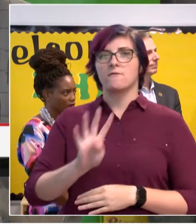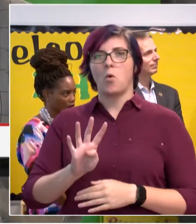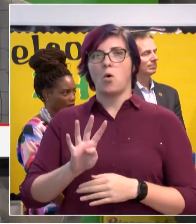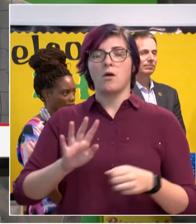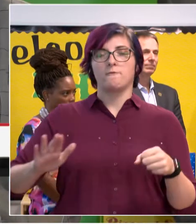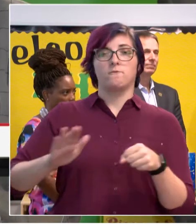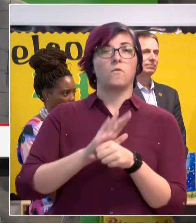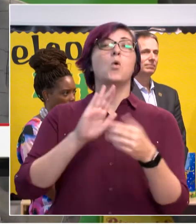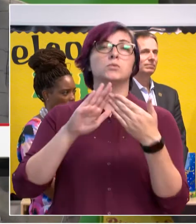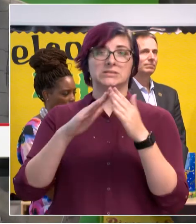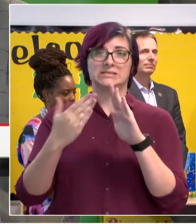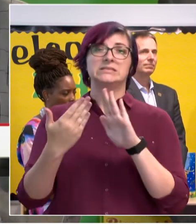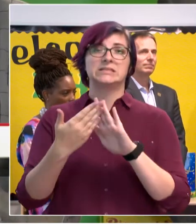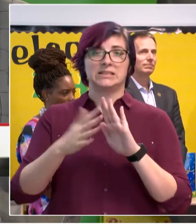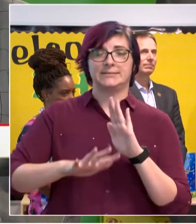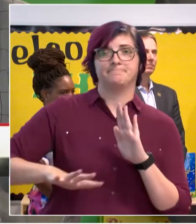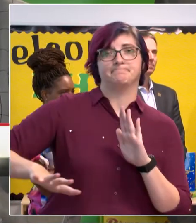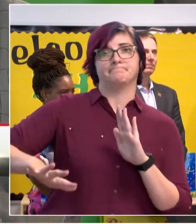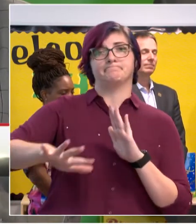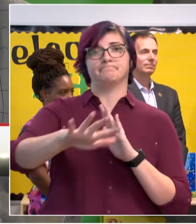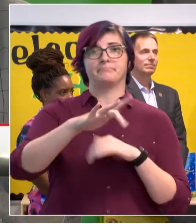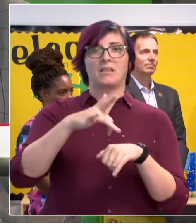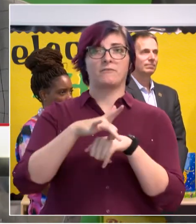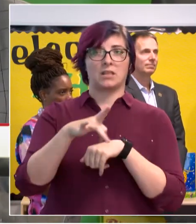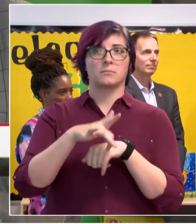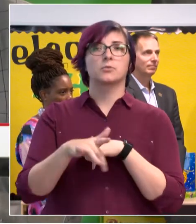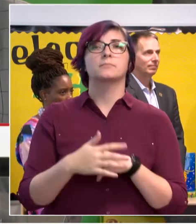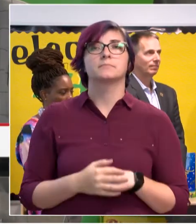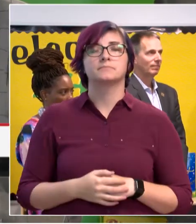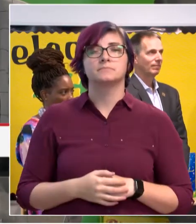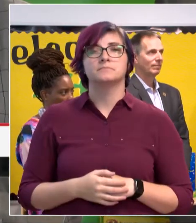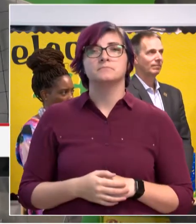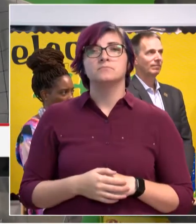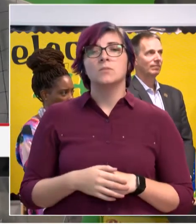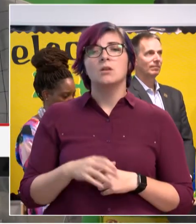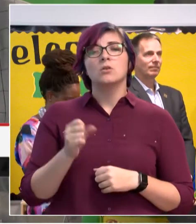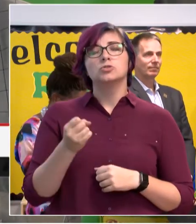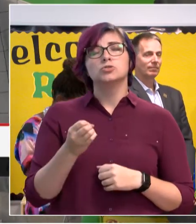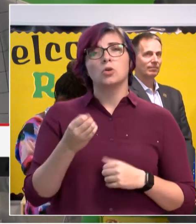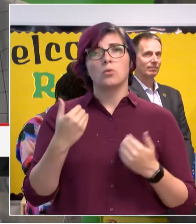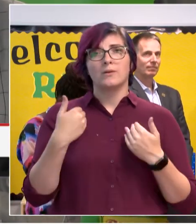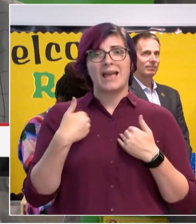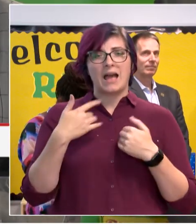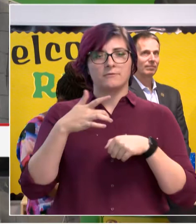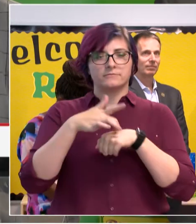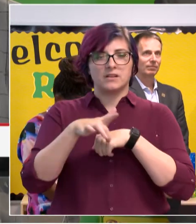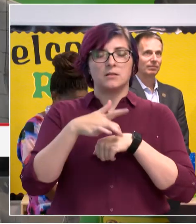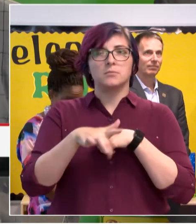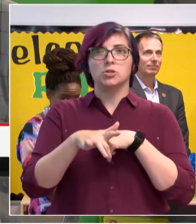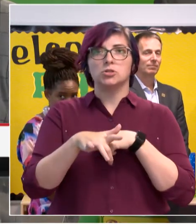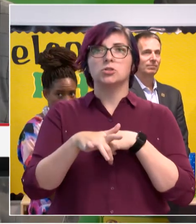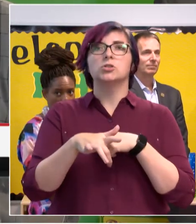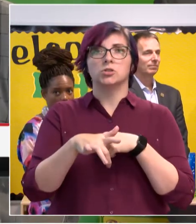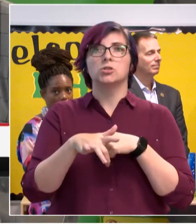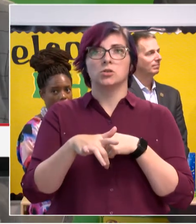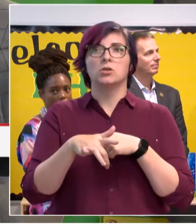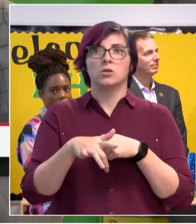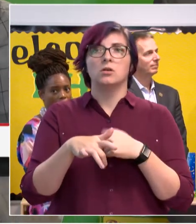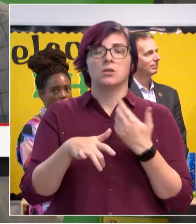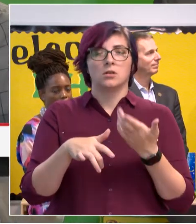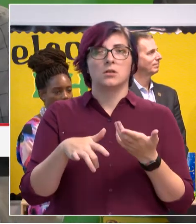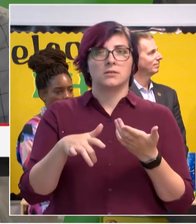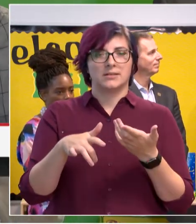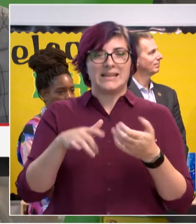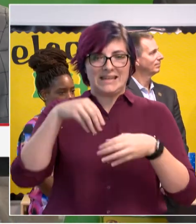a citywide program. And so while there's space in the system across the city, there may not be space at the school across the street from